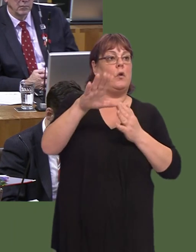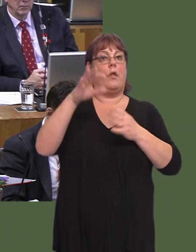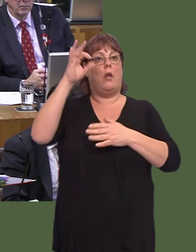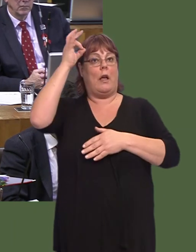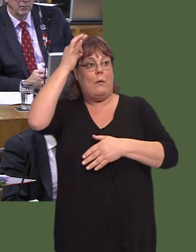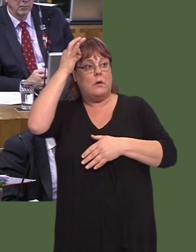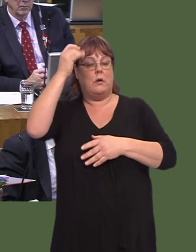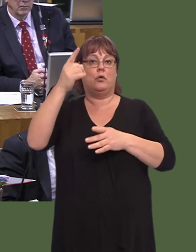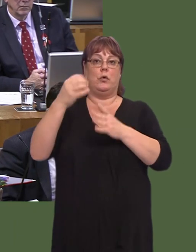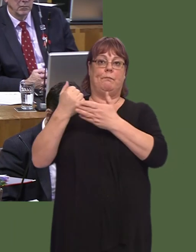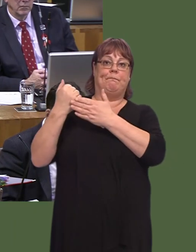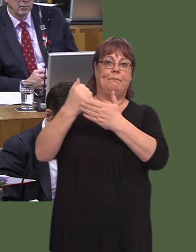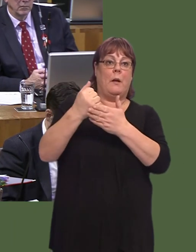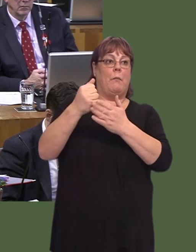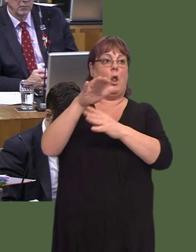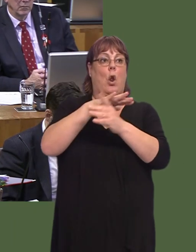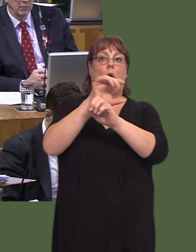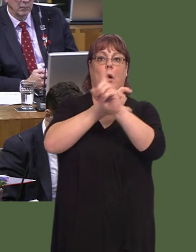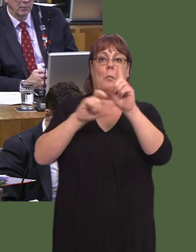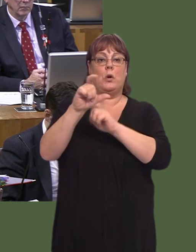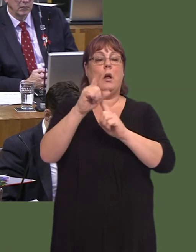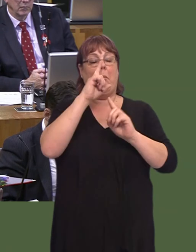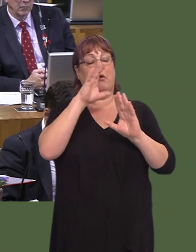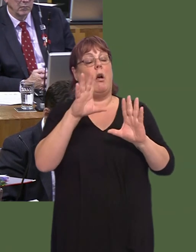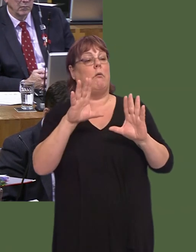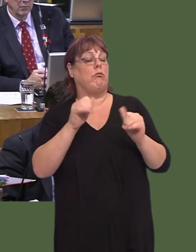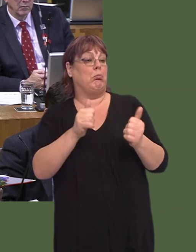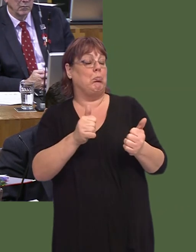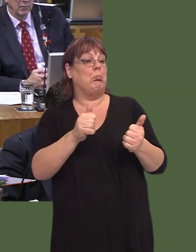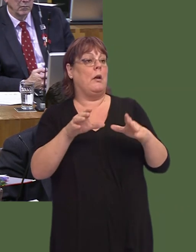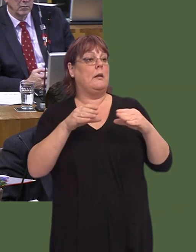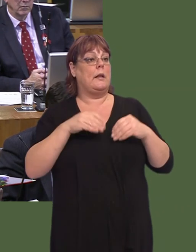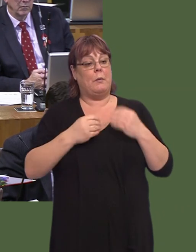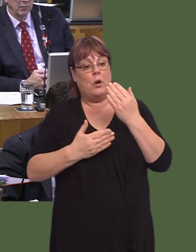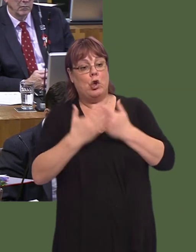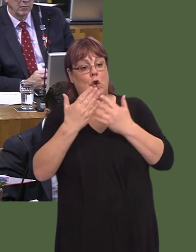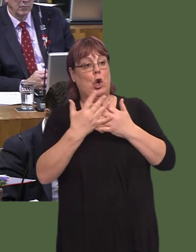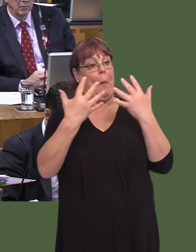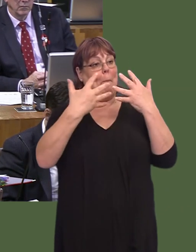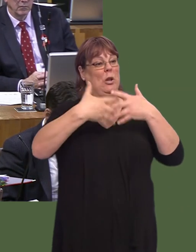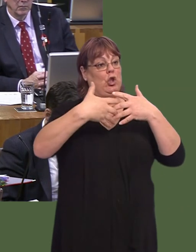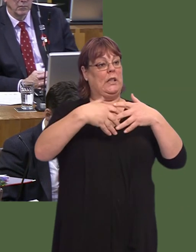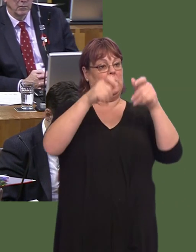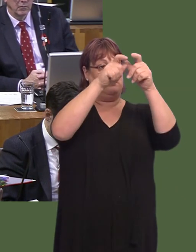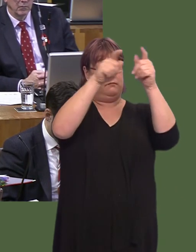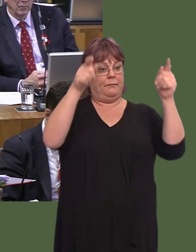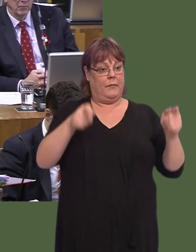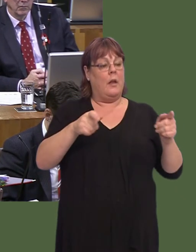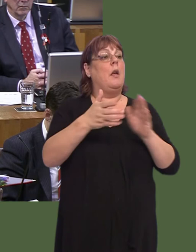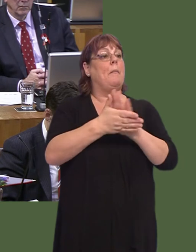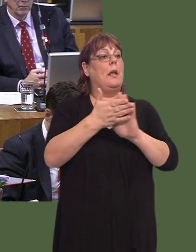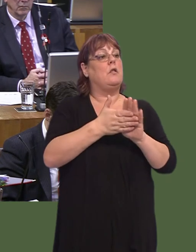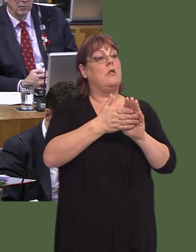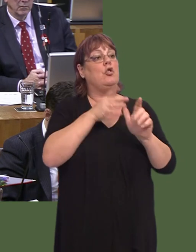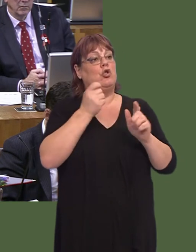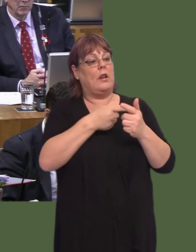coffers for the benefit of the local community. But I do take the point. I do believe that as new machines are replaced, they should offer